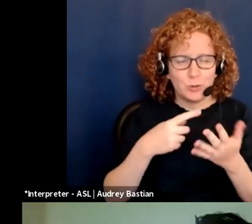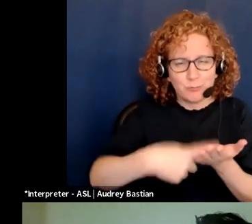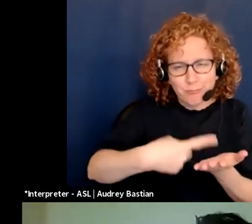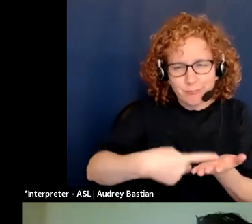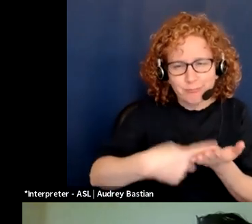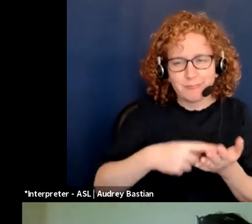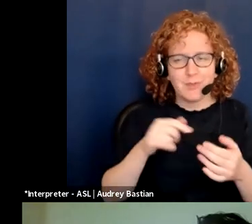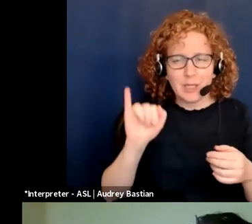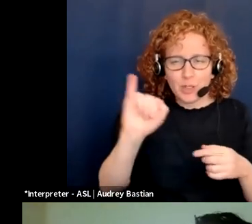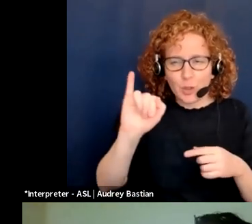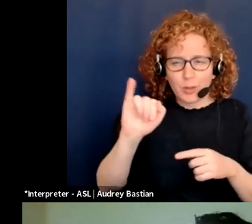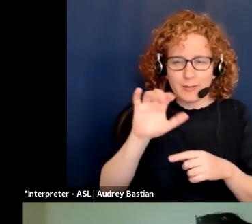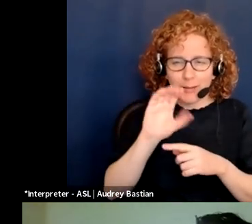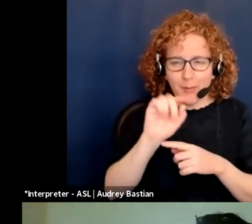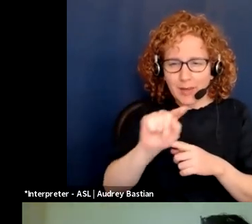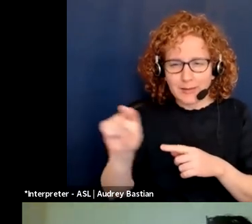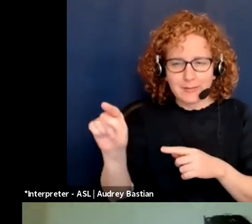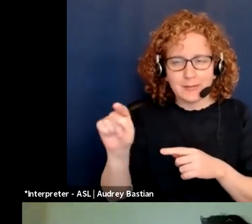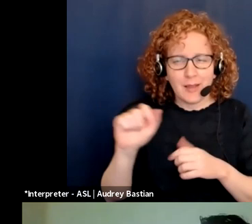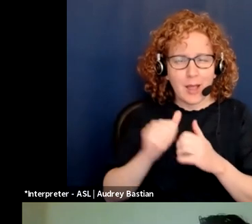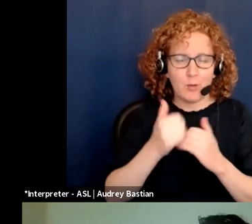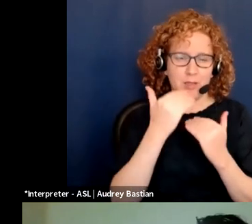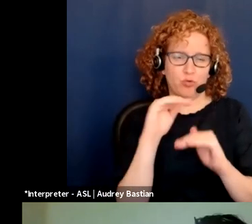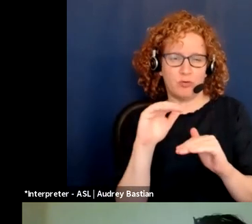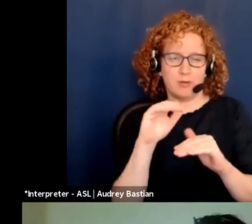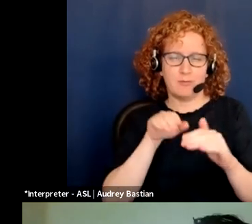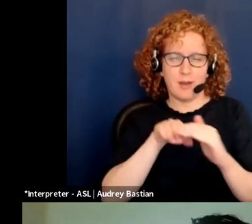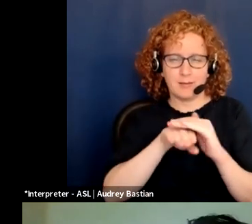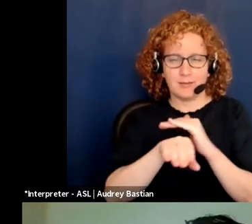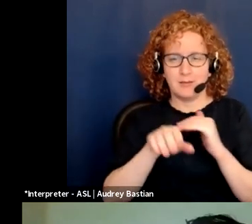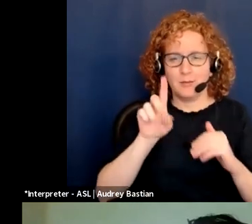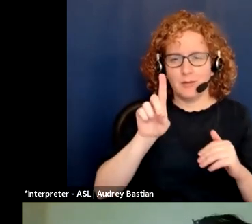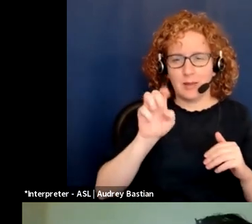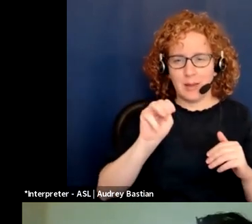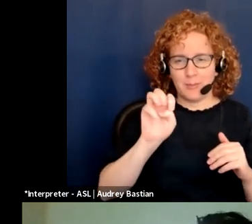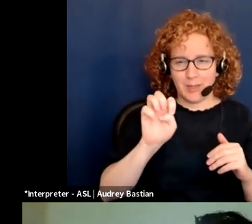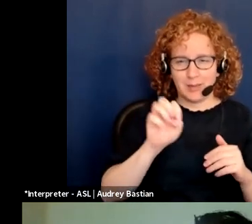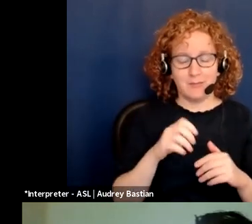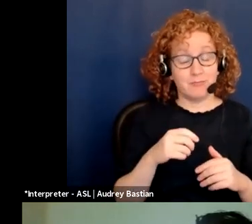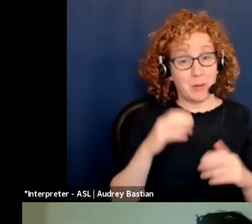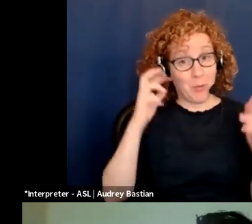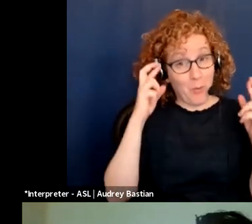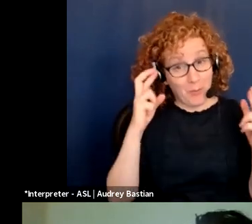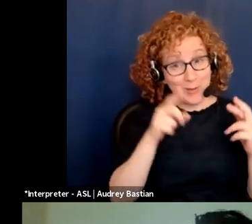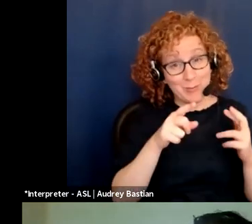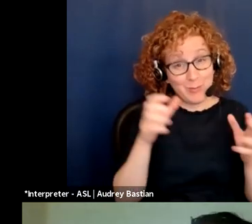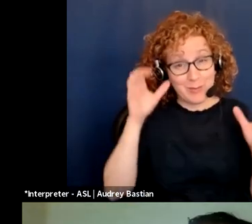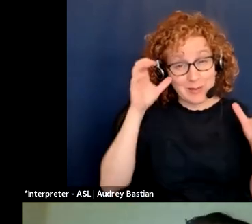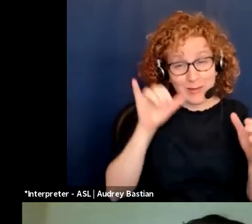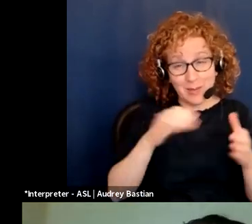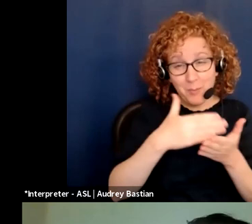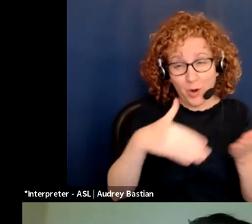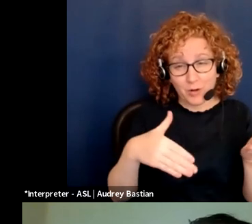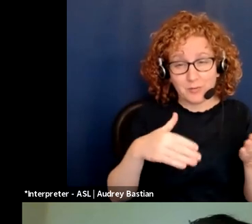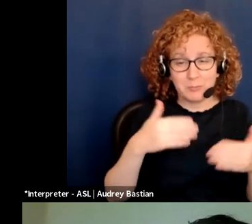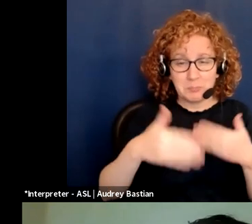insurance companies restrict access to DME. And I was hoping you were listening to that part as it was happening.